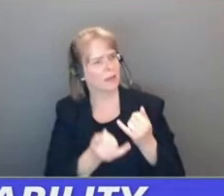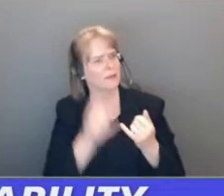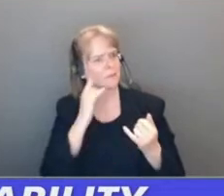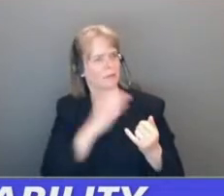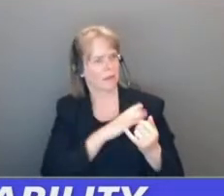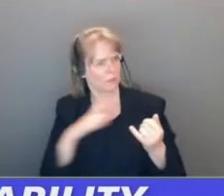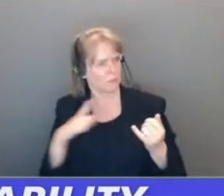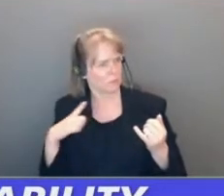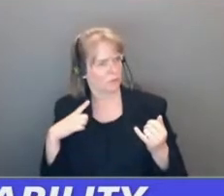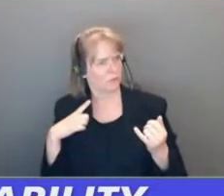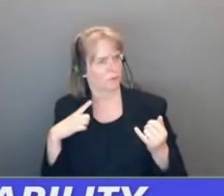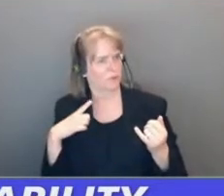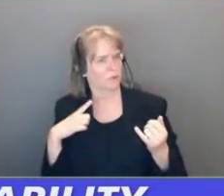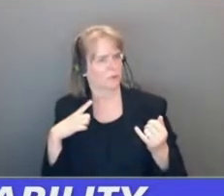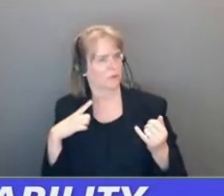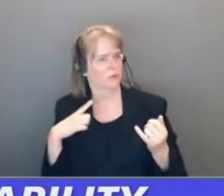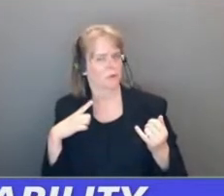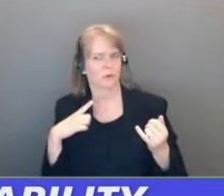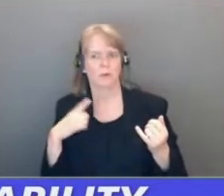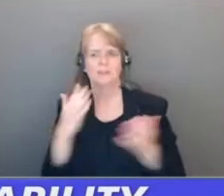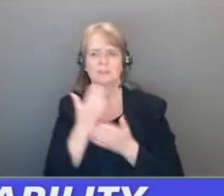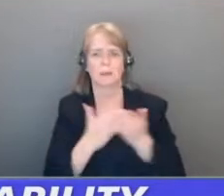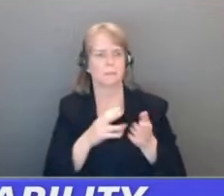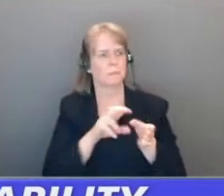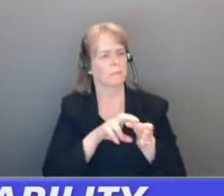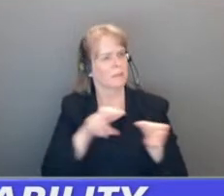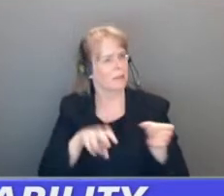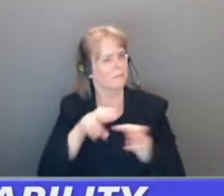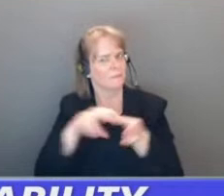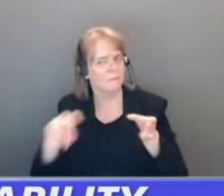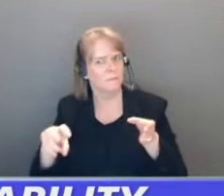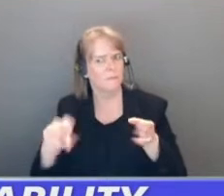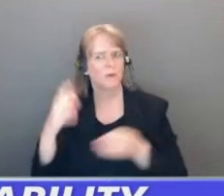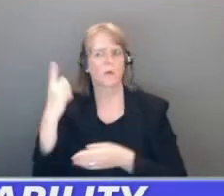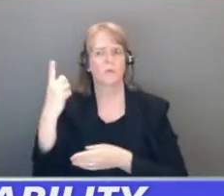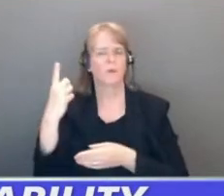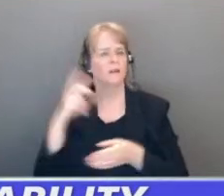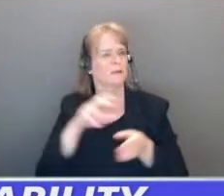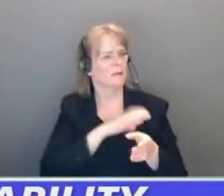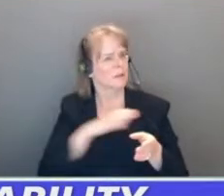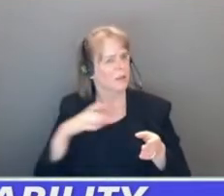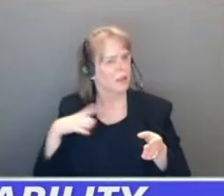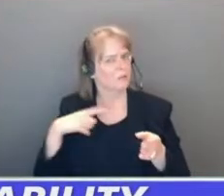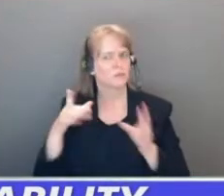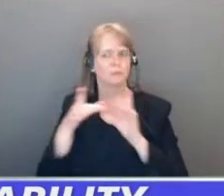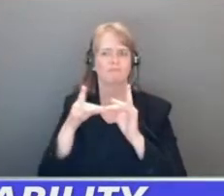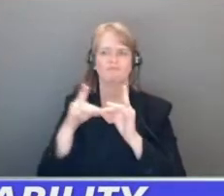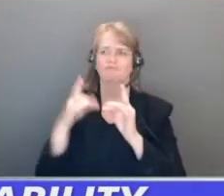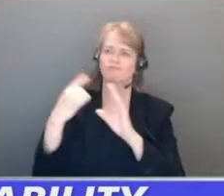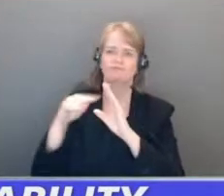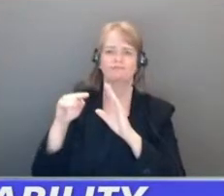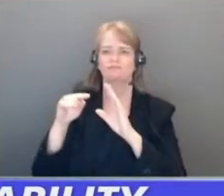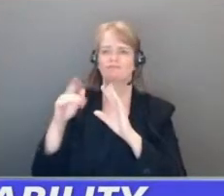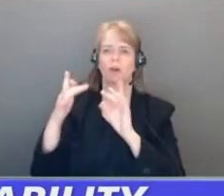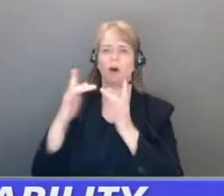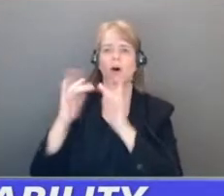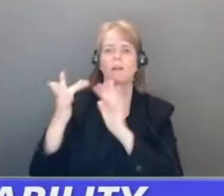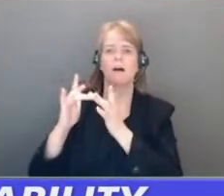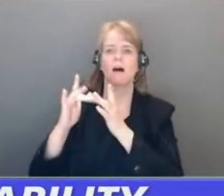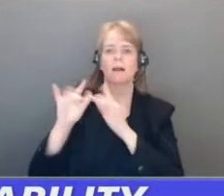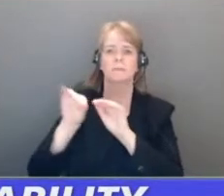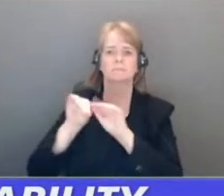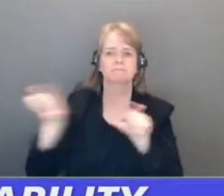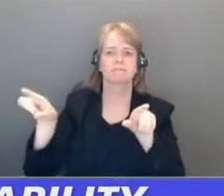Councillors left. There was a councillor that was speaking virtually, and you brought